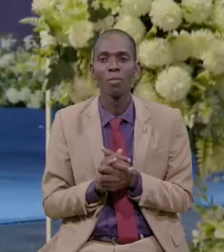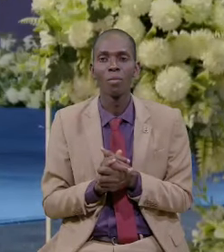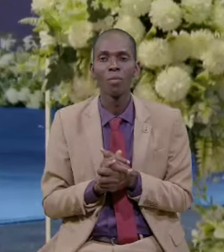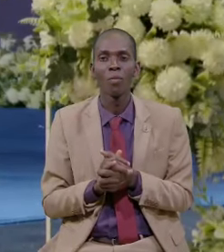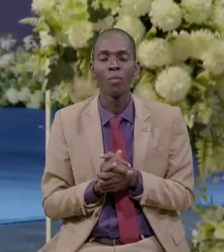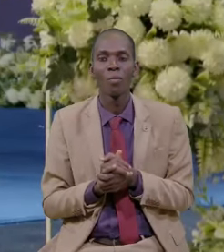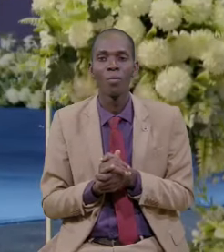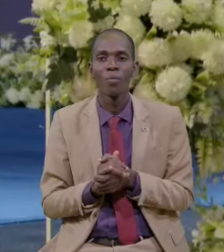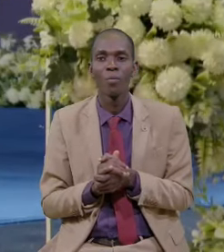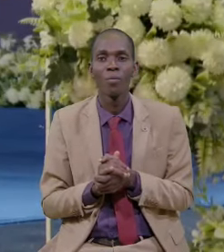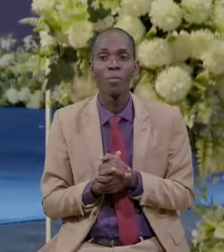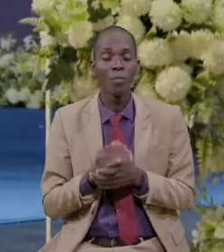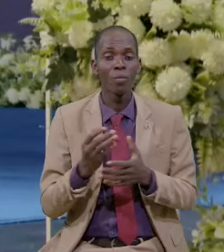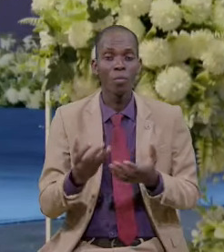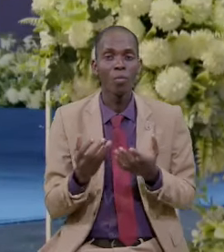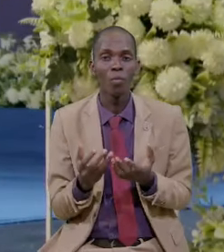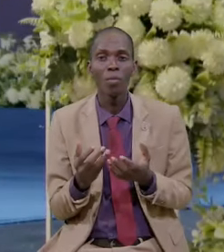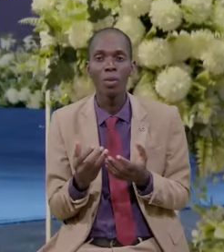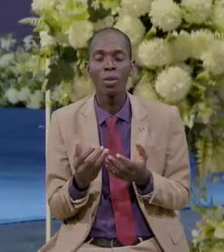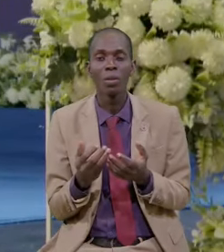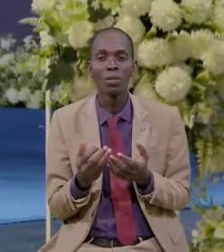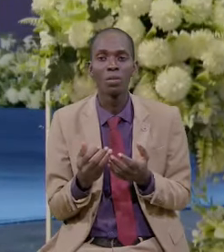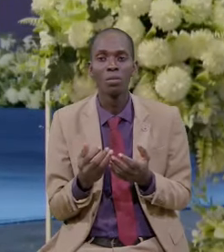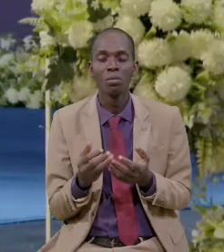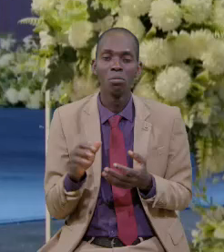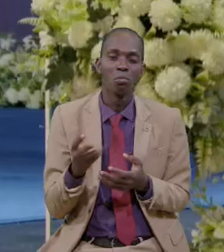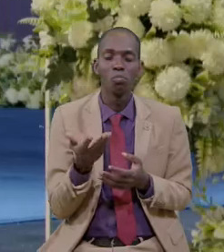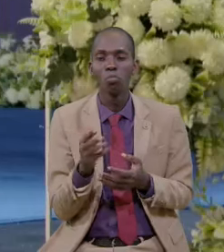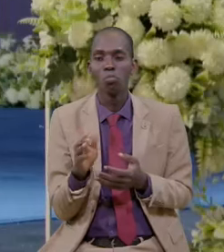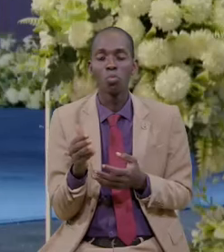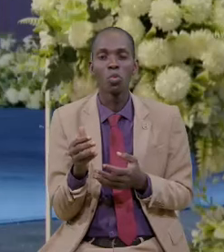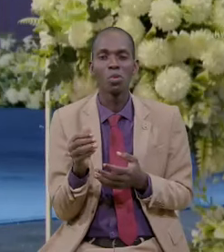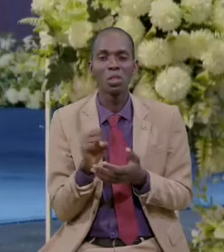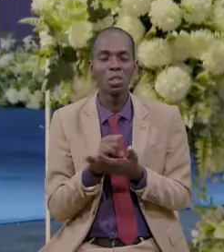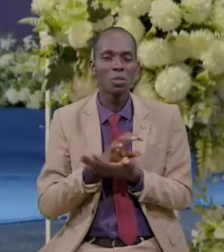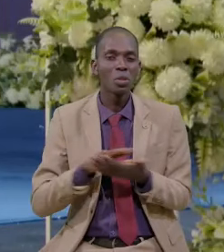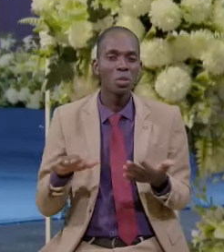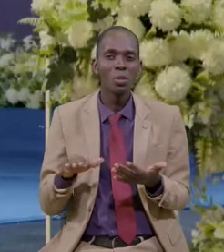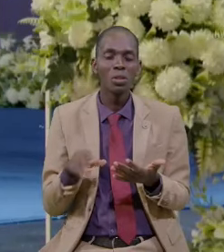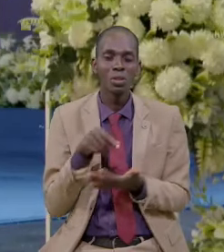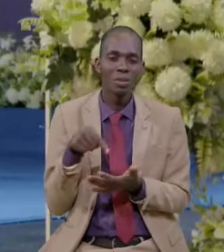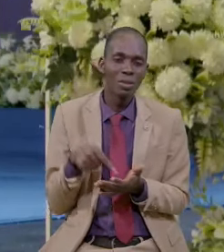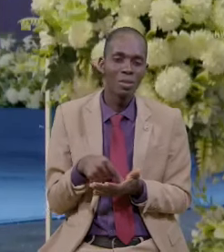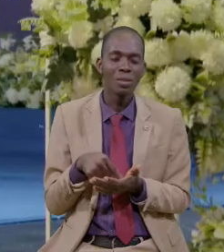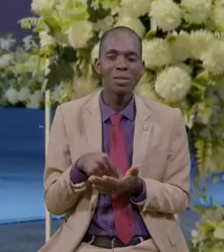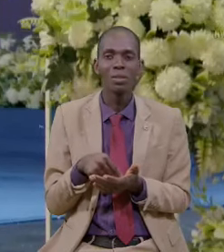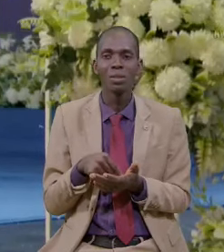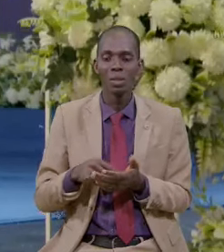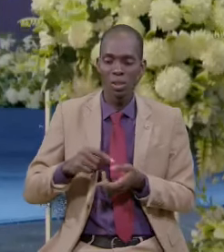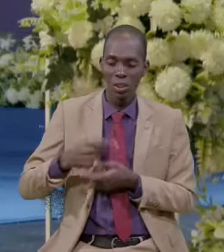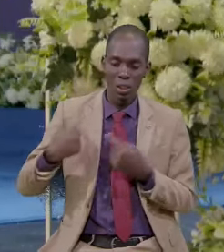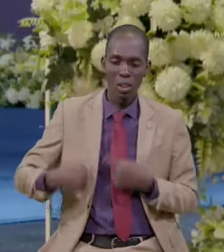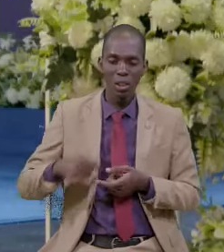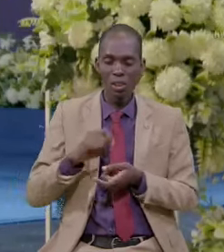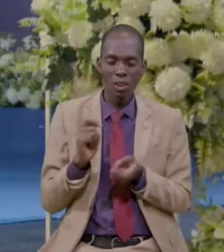Sanctification. Deep, heart rendering, heart changing, heart transforming